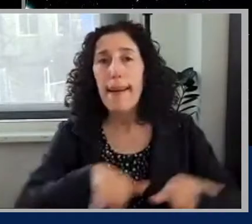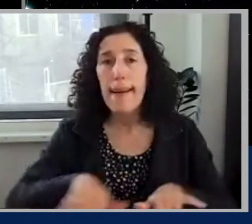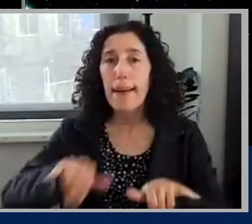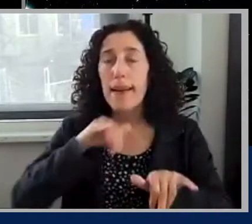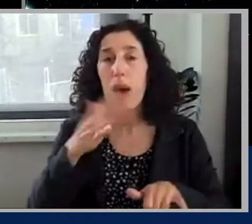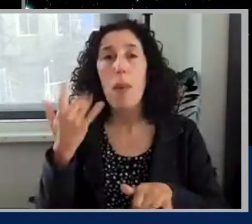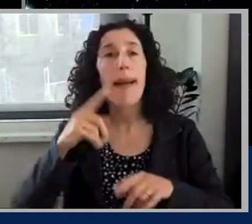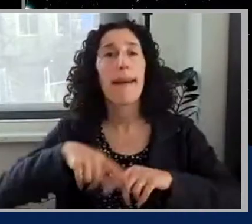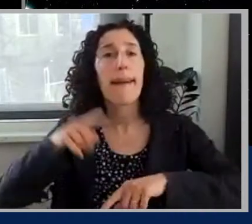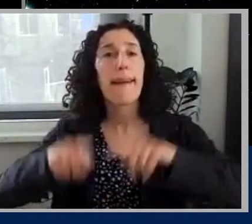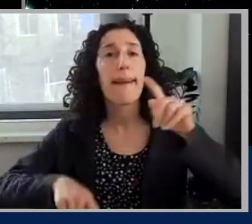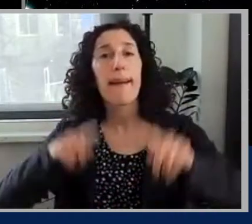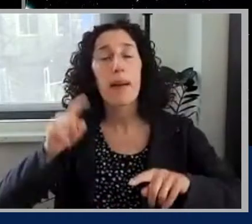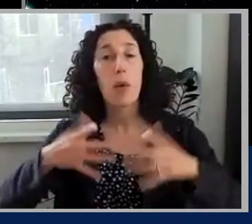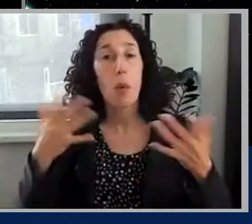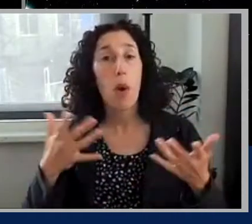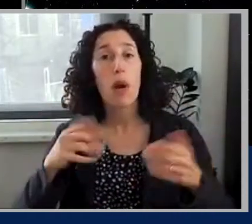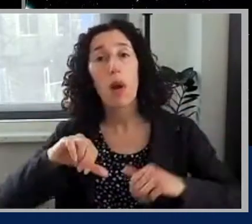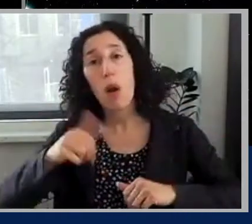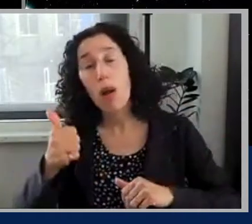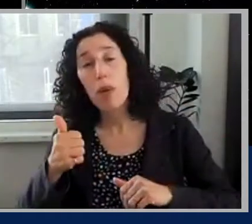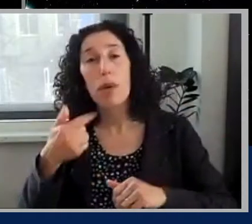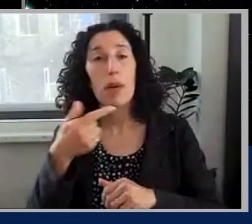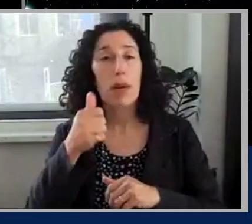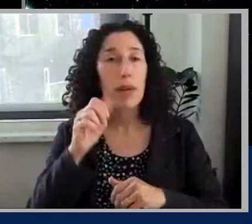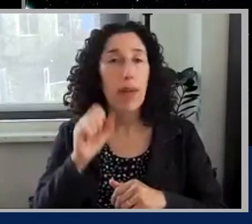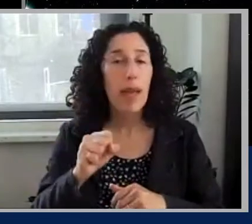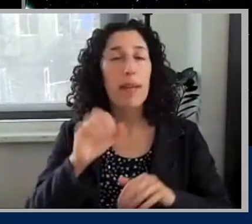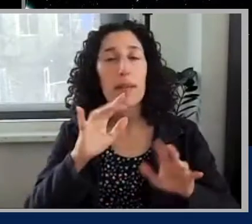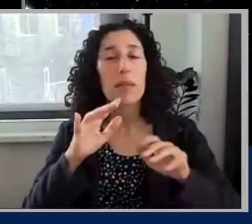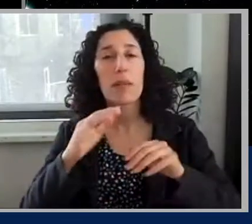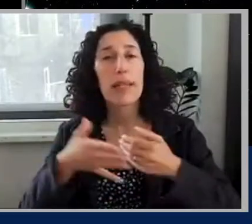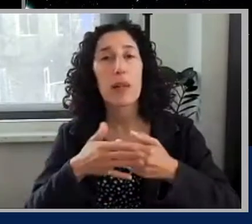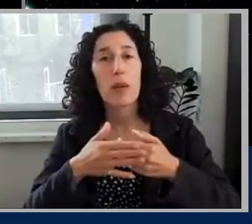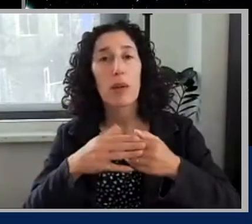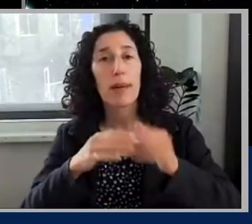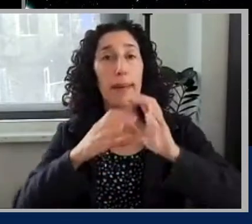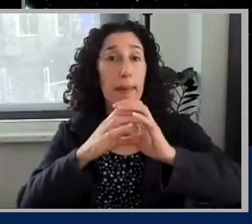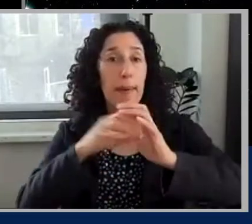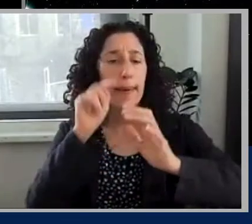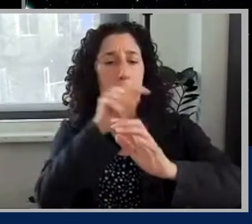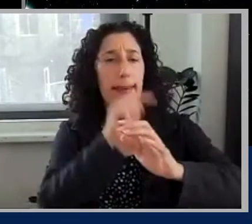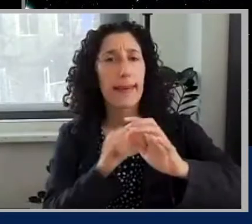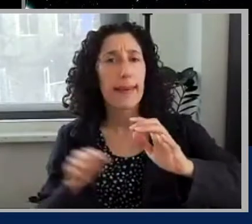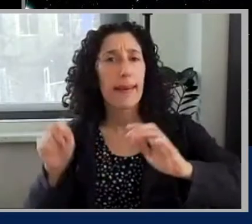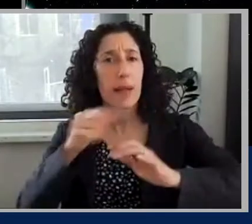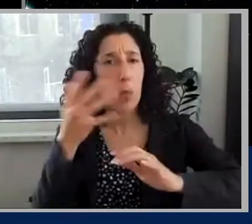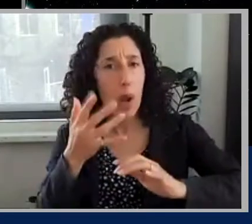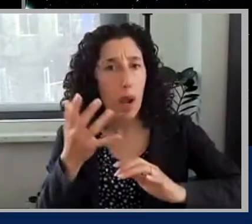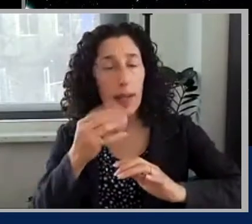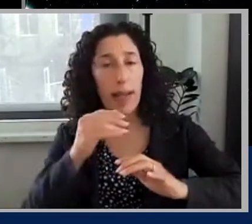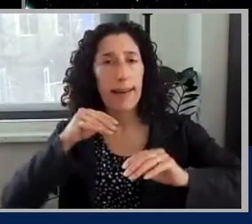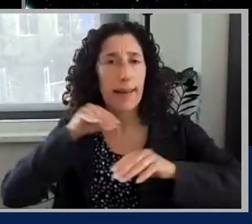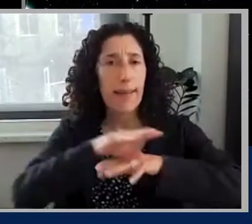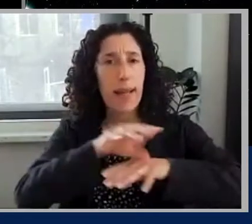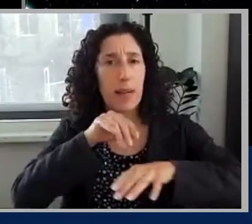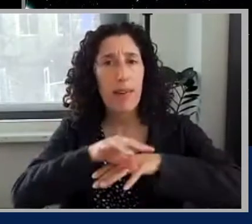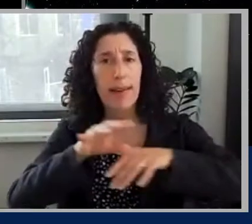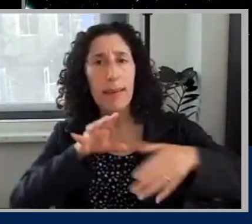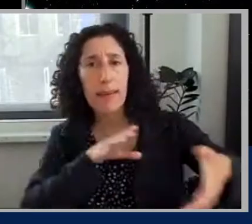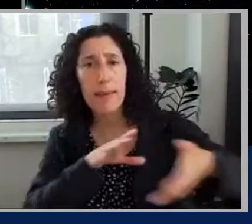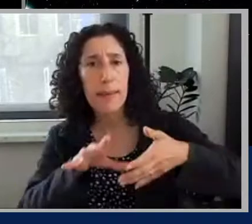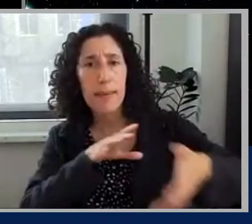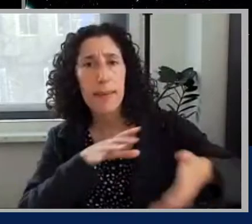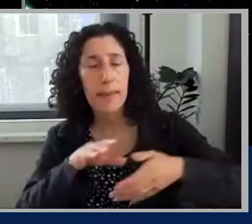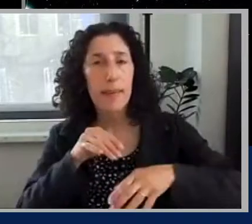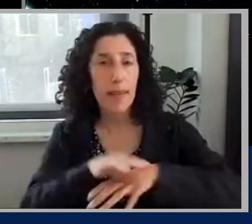that affects what potential sound wave might be created from that object. So I think this one